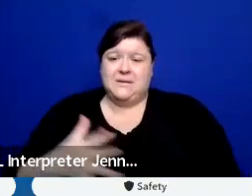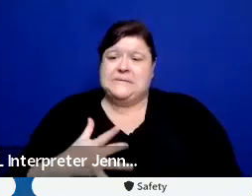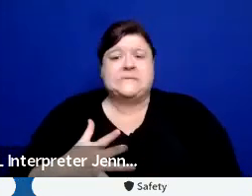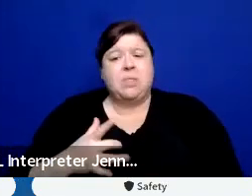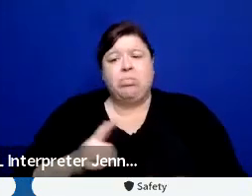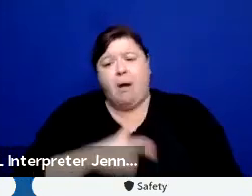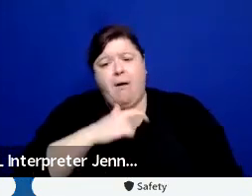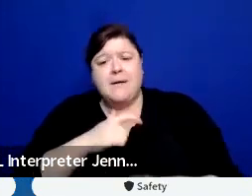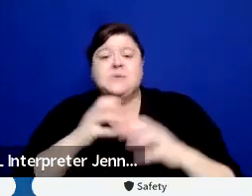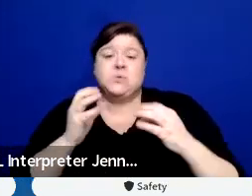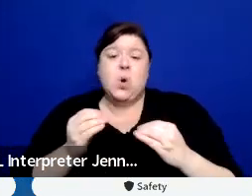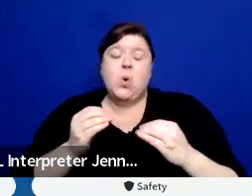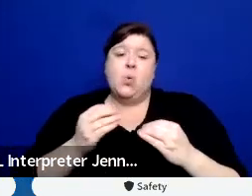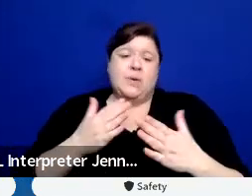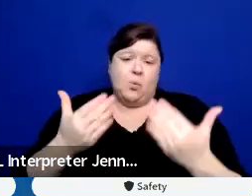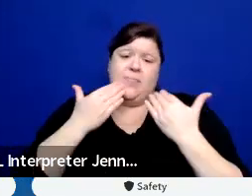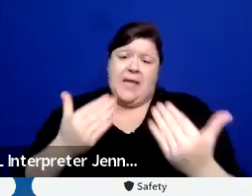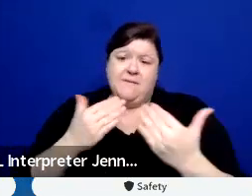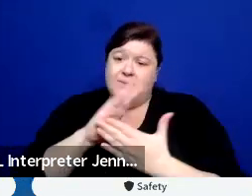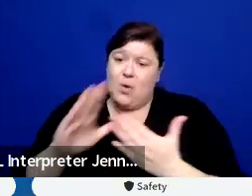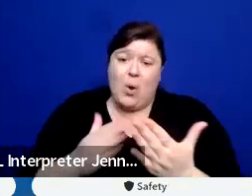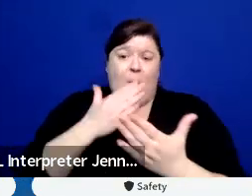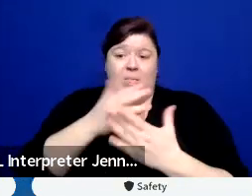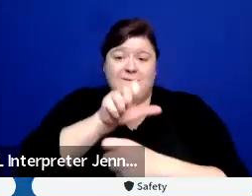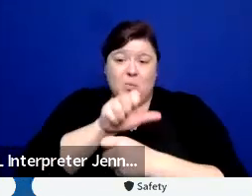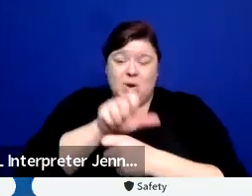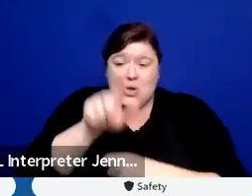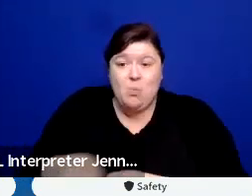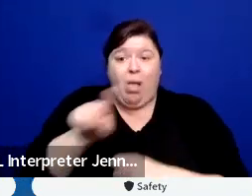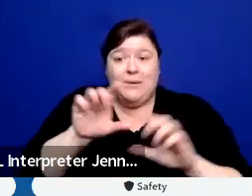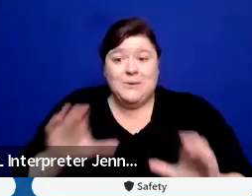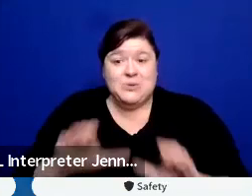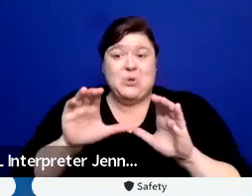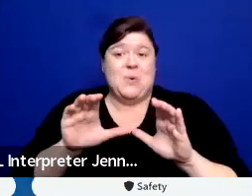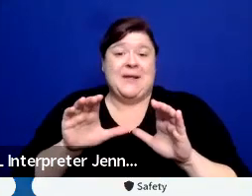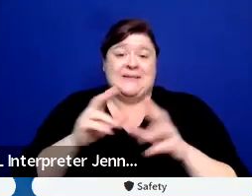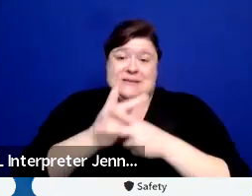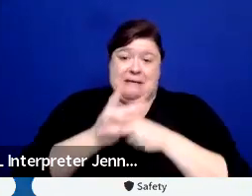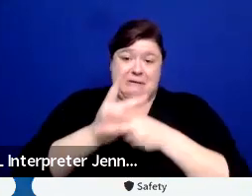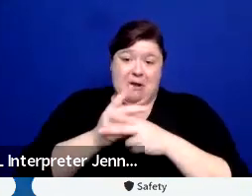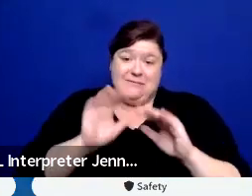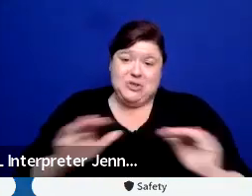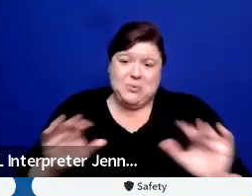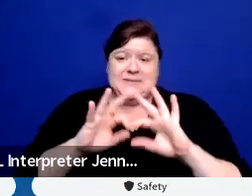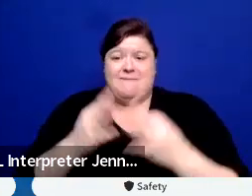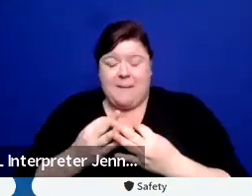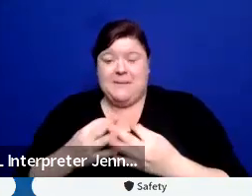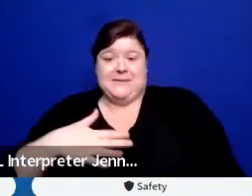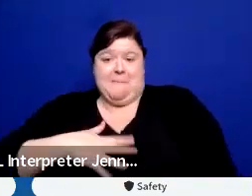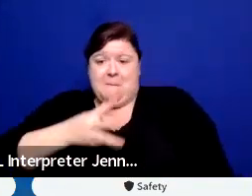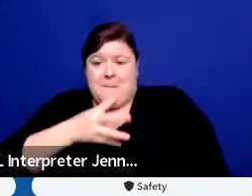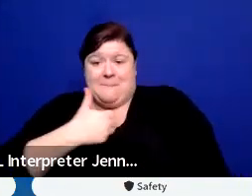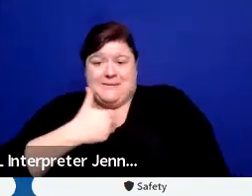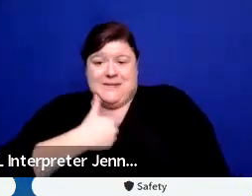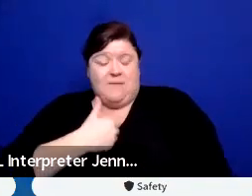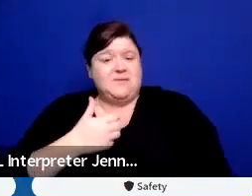for all of the work that you're doing to help take care of kids and families. And as a mama of a young kid, I just cannot express my